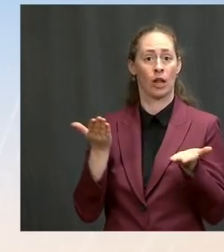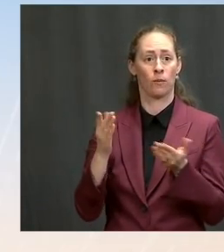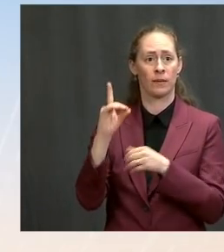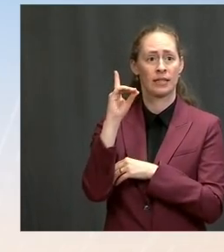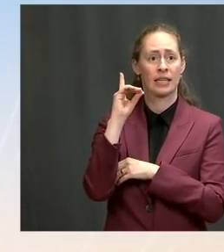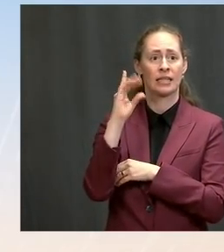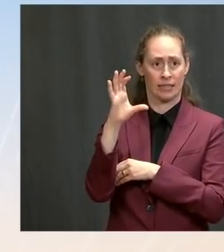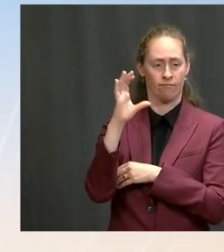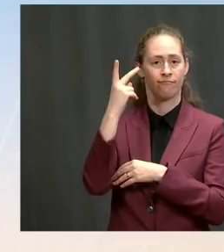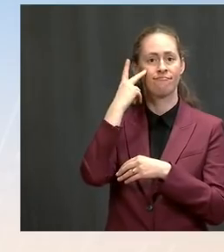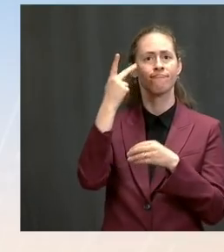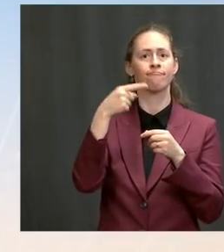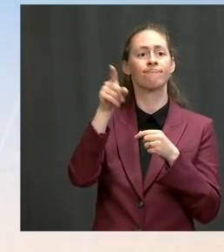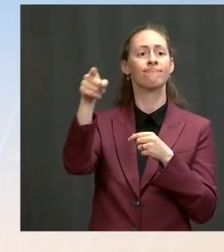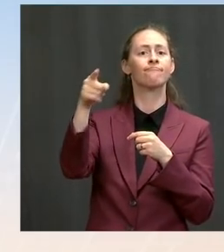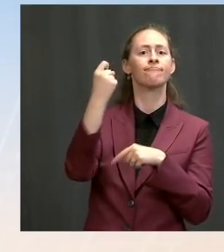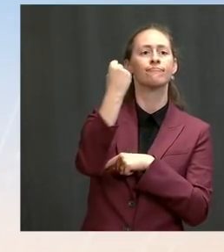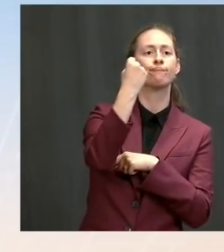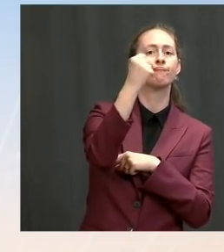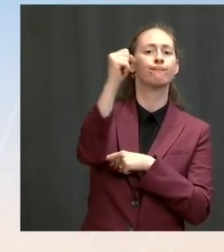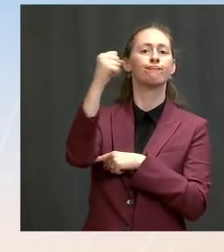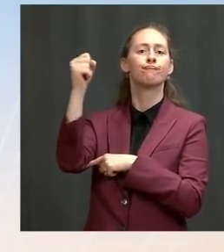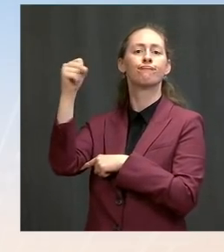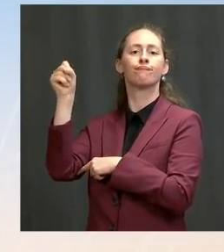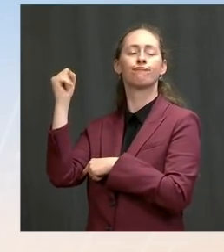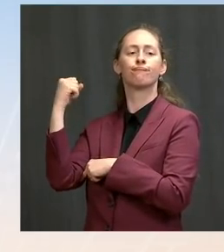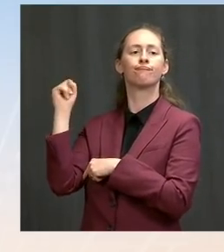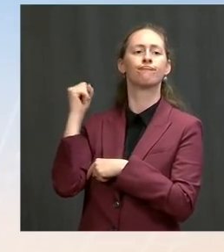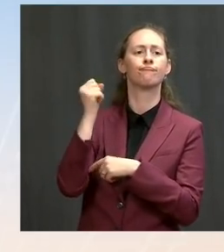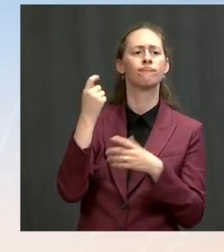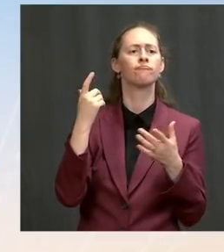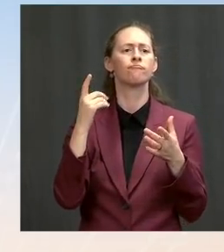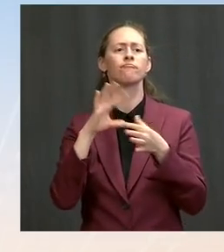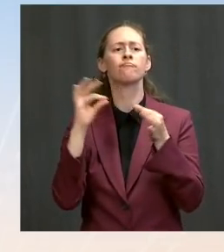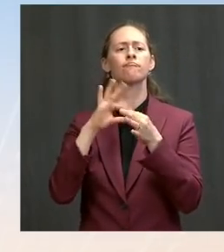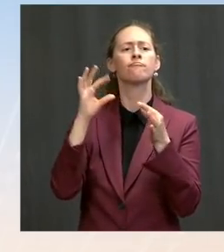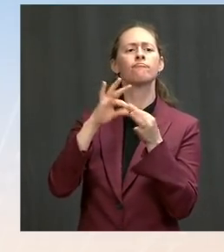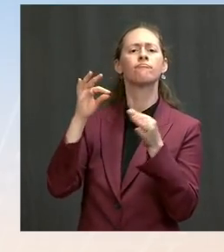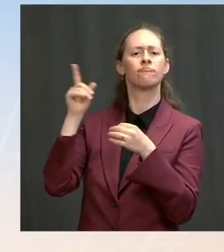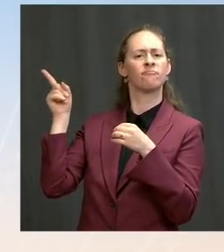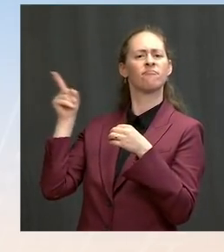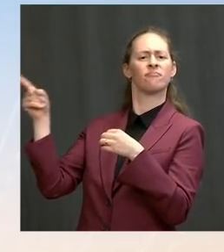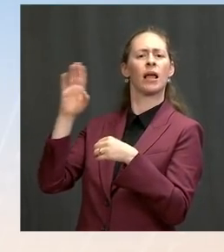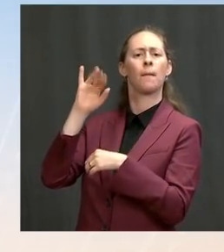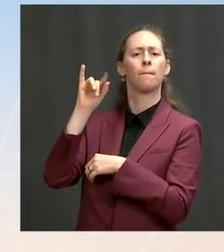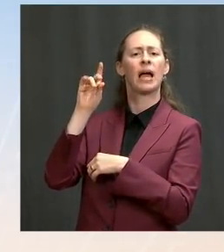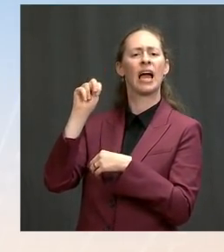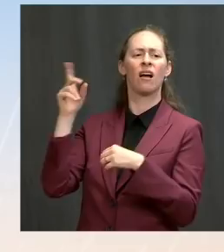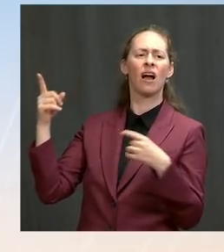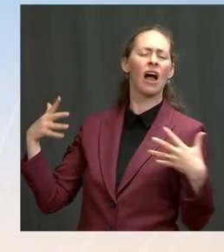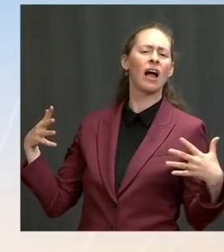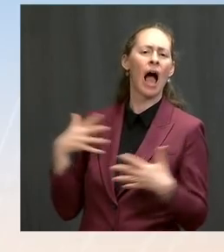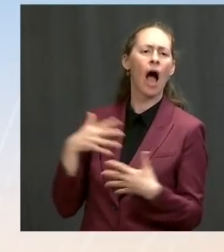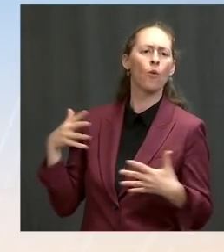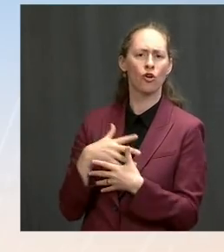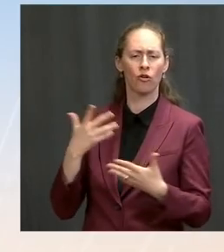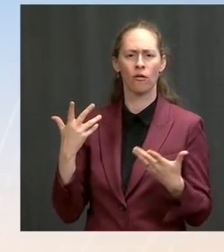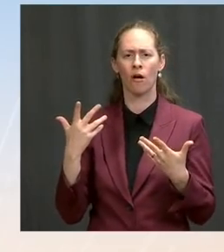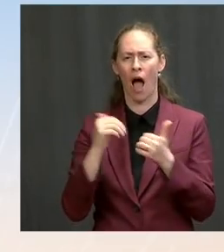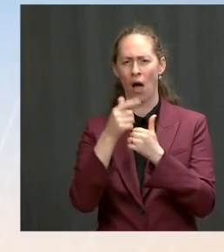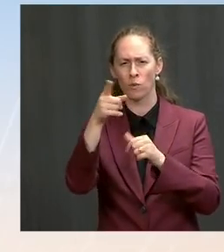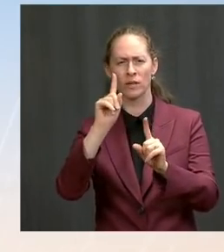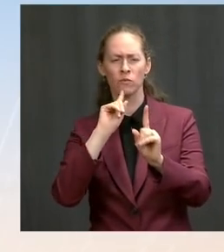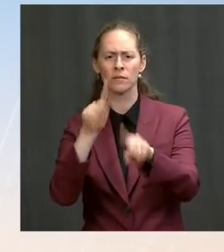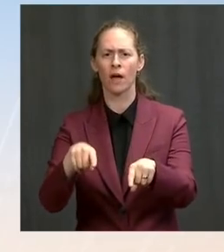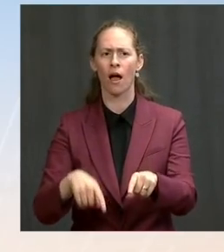who have been holding signs saying things such as, "Biden, you coward, fight for us." What's your response to that criticism, and if you could assess the claim that